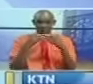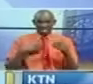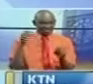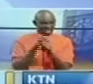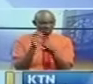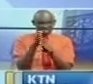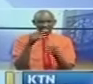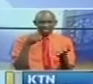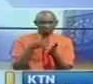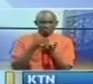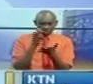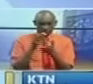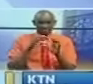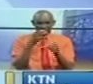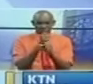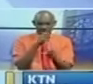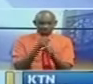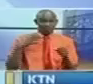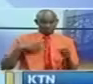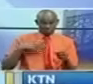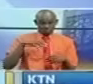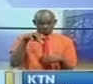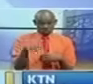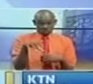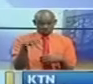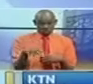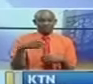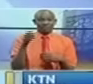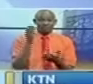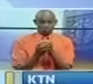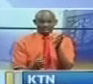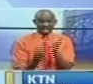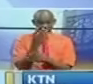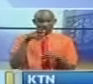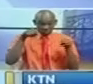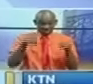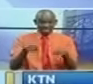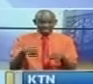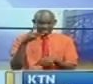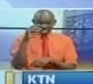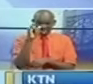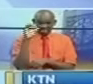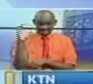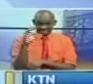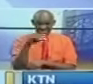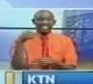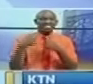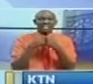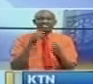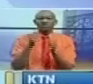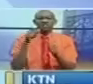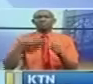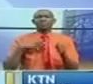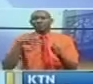you, including the fact that the Association of People with Dwarfism was launched today at the KICC. What are the challenges facing